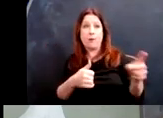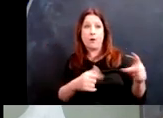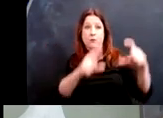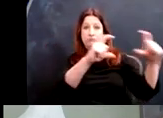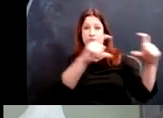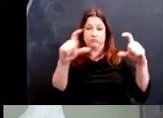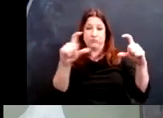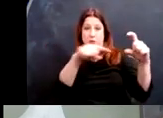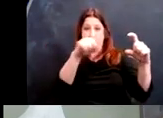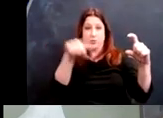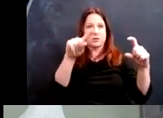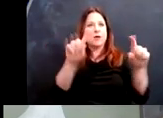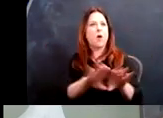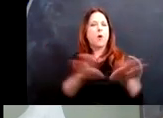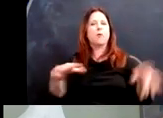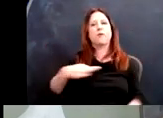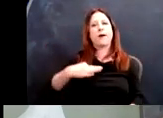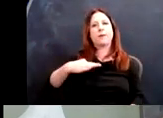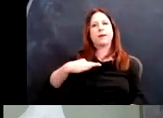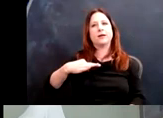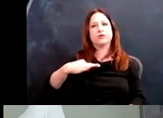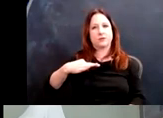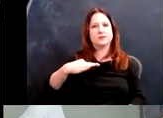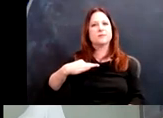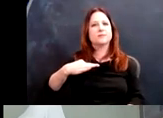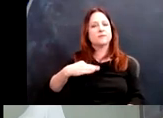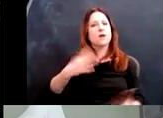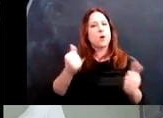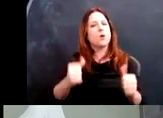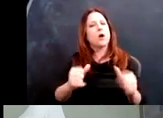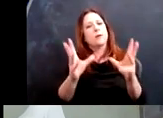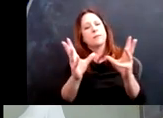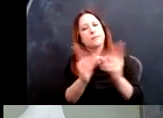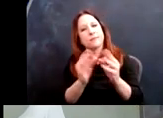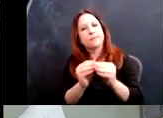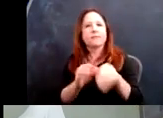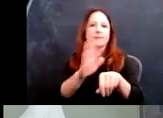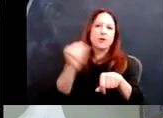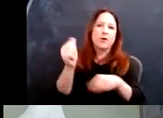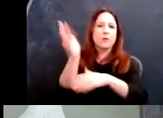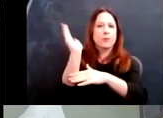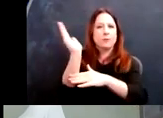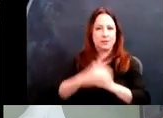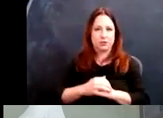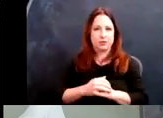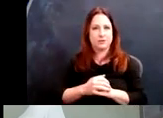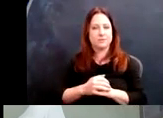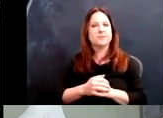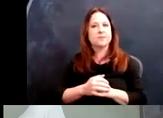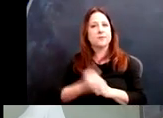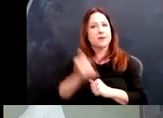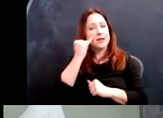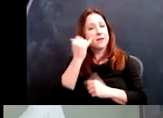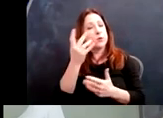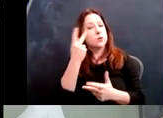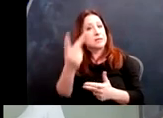open for applications. We are now calling for applications for a conference presentation. If you think about a scientific conference you want to